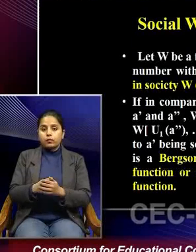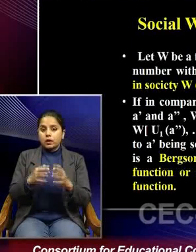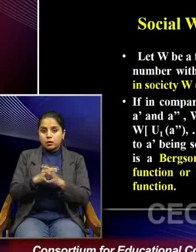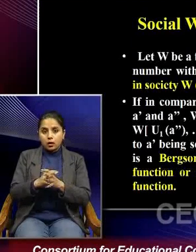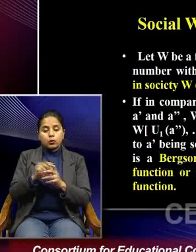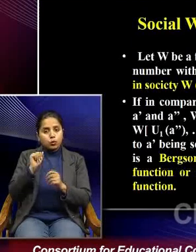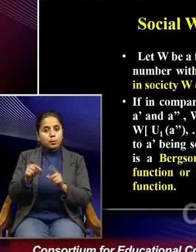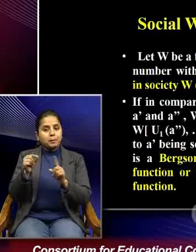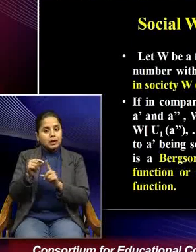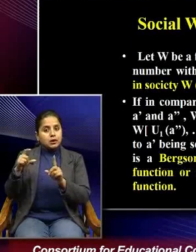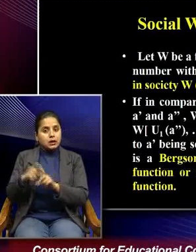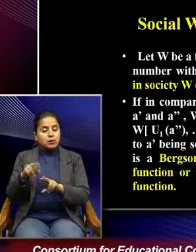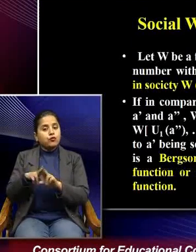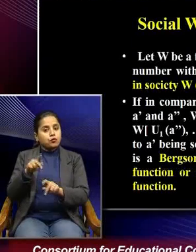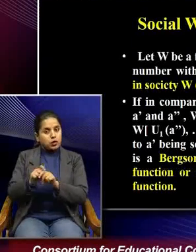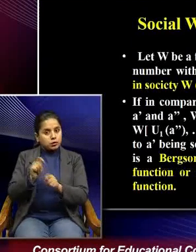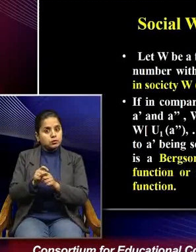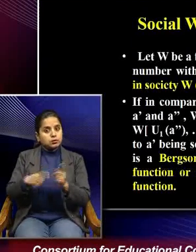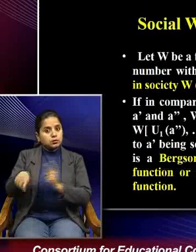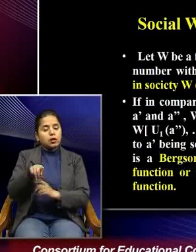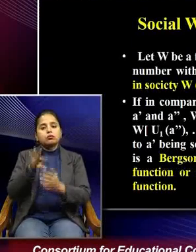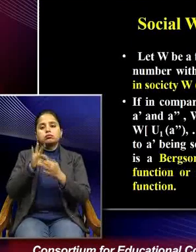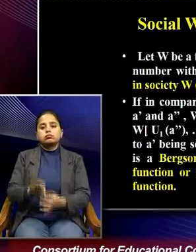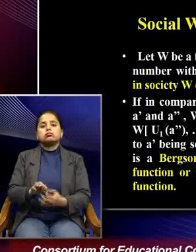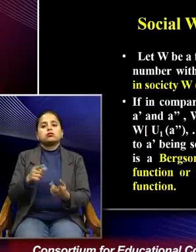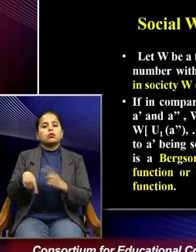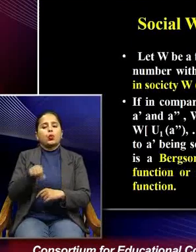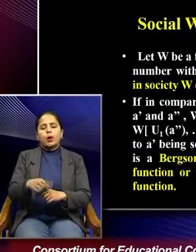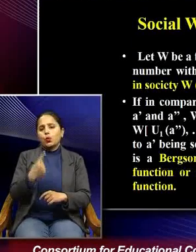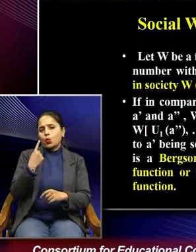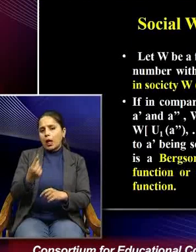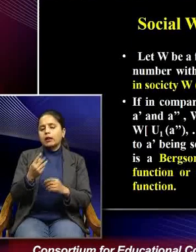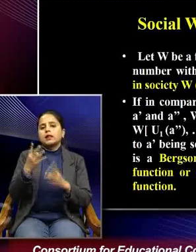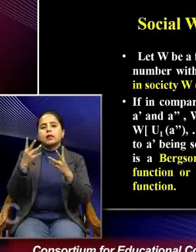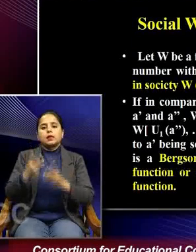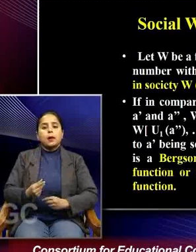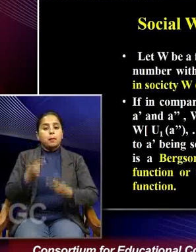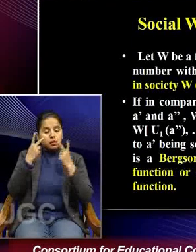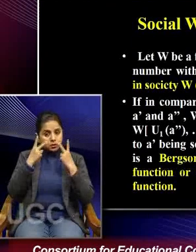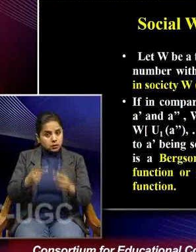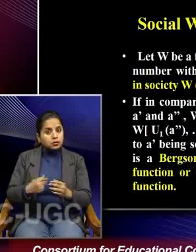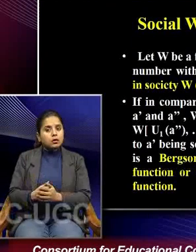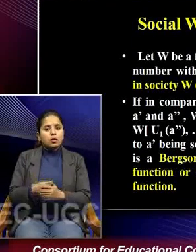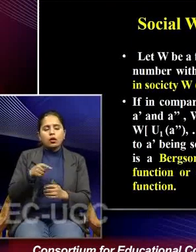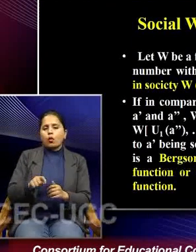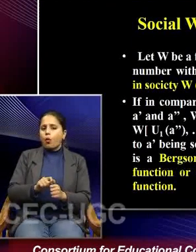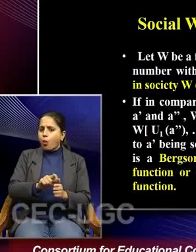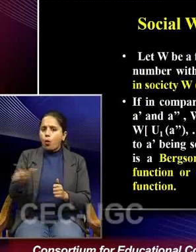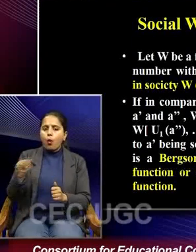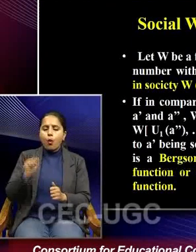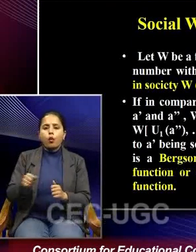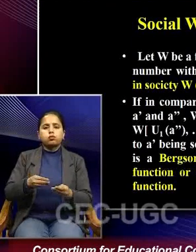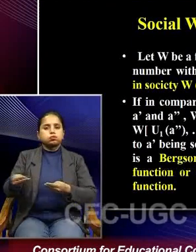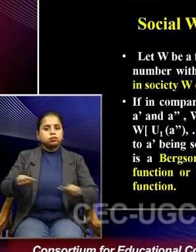the function that is associated with a single number with every distribution